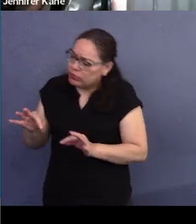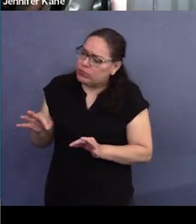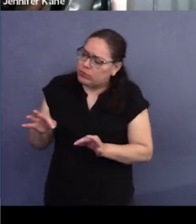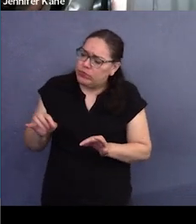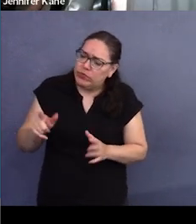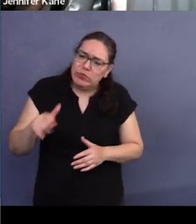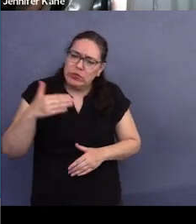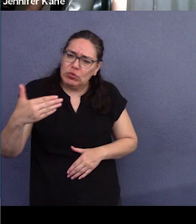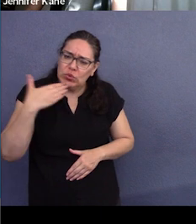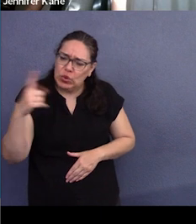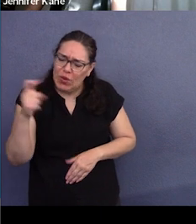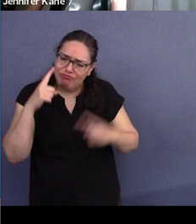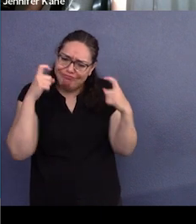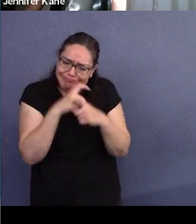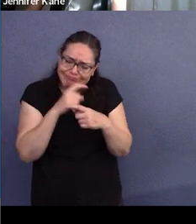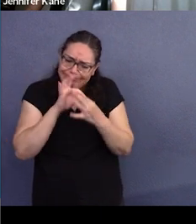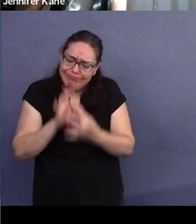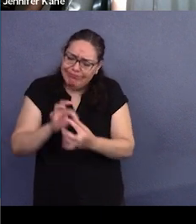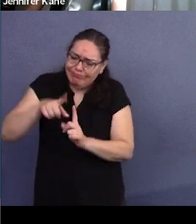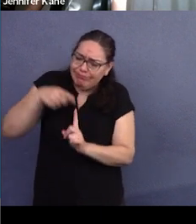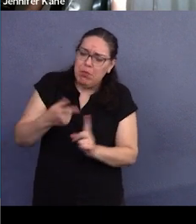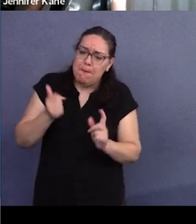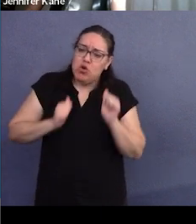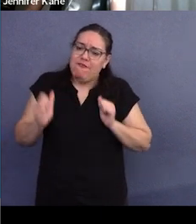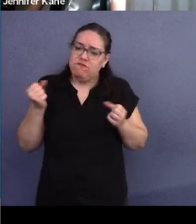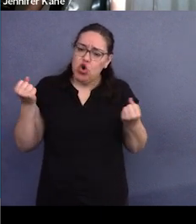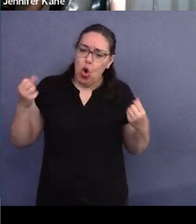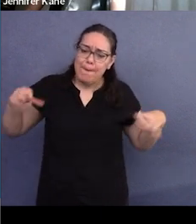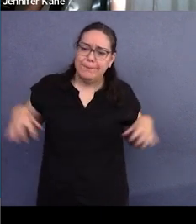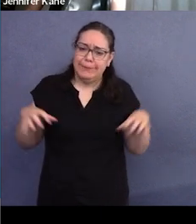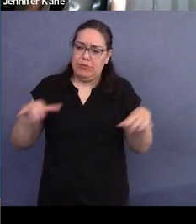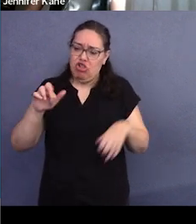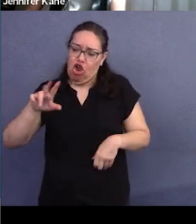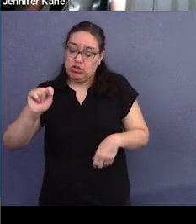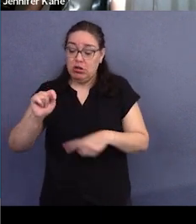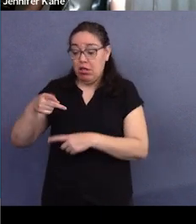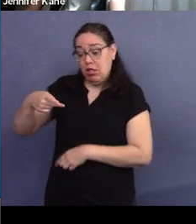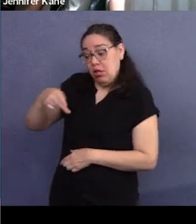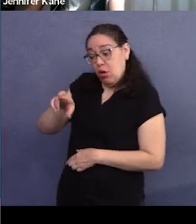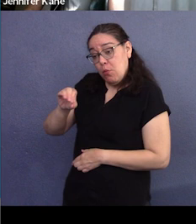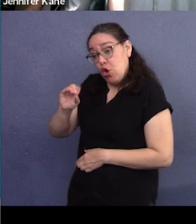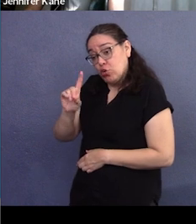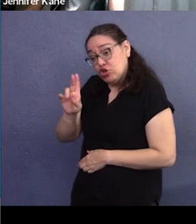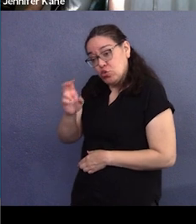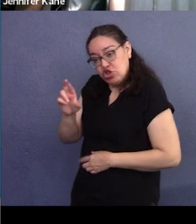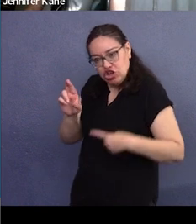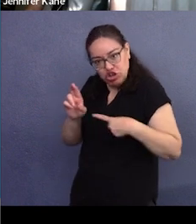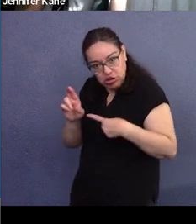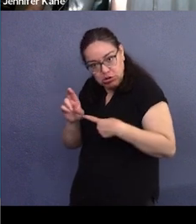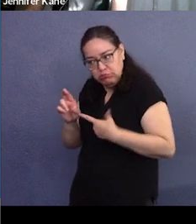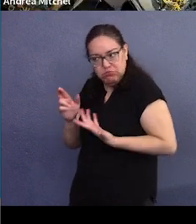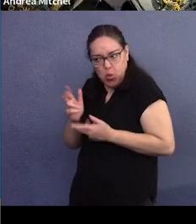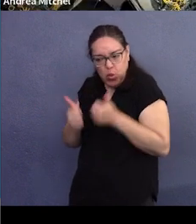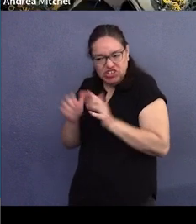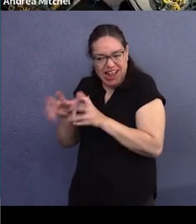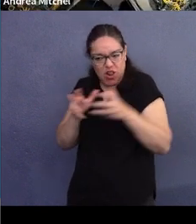nuanced question around, like, particularly for performing arts, the producer, what category would they be considered? So I'll go look that up.